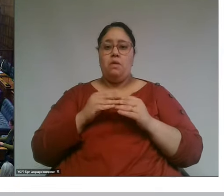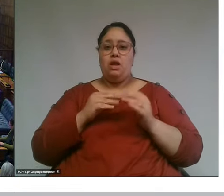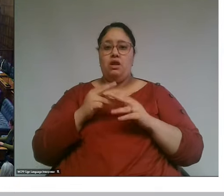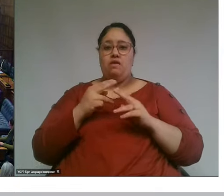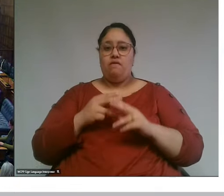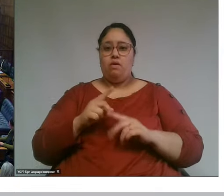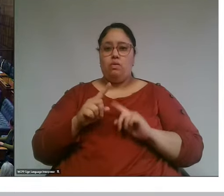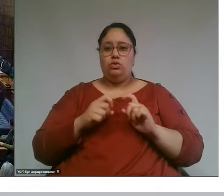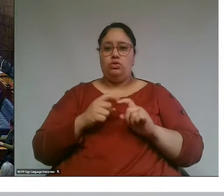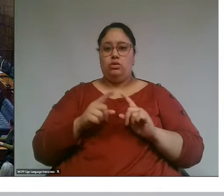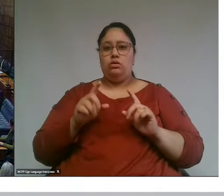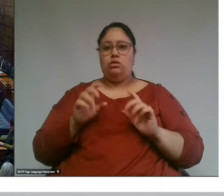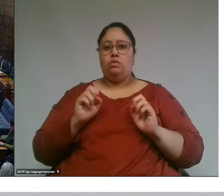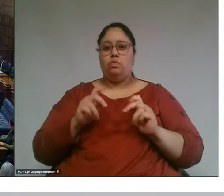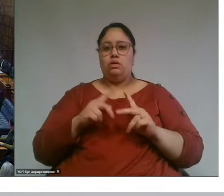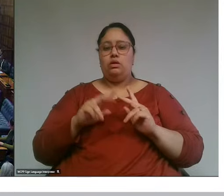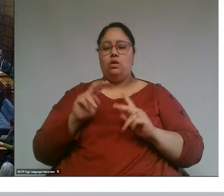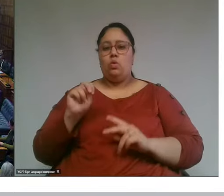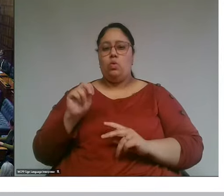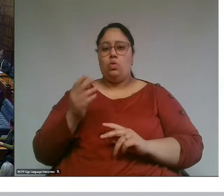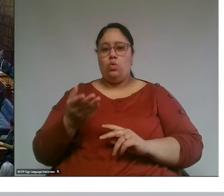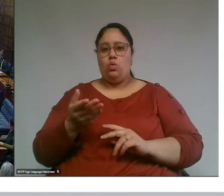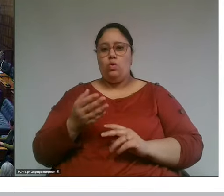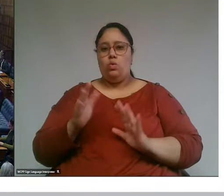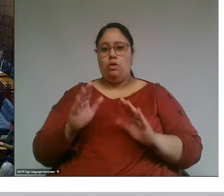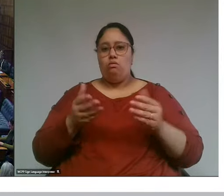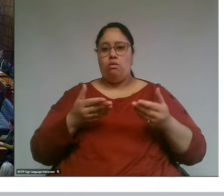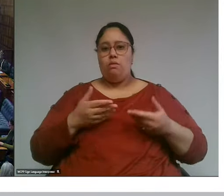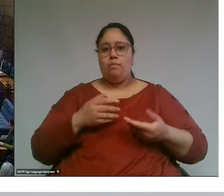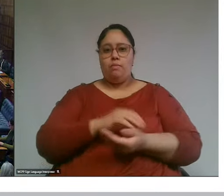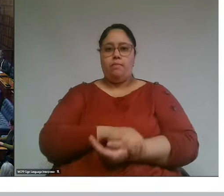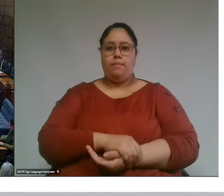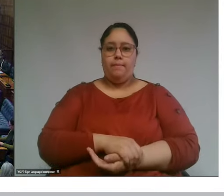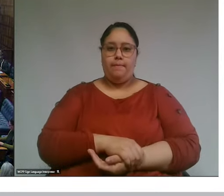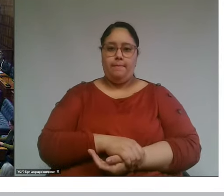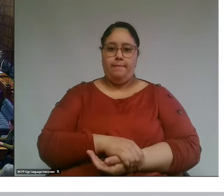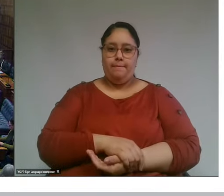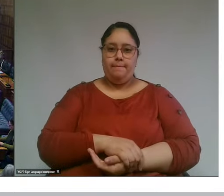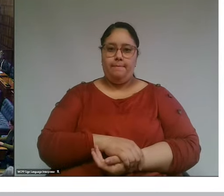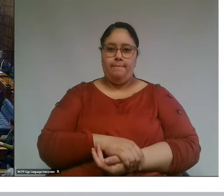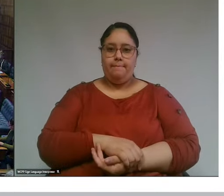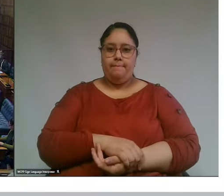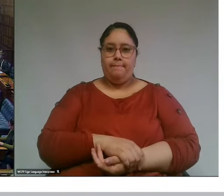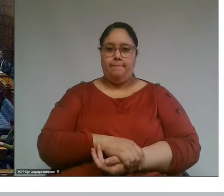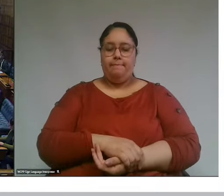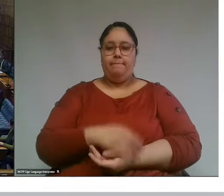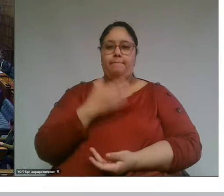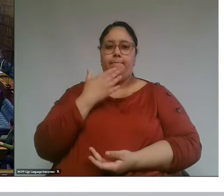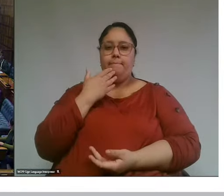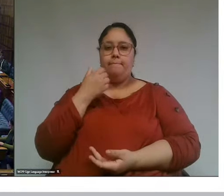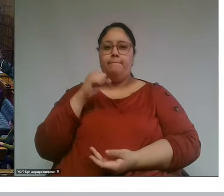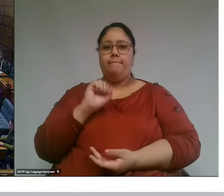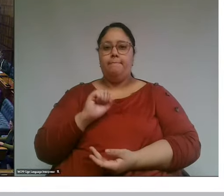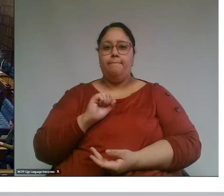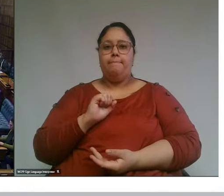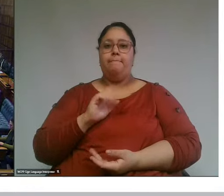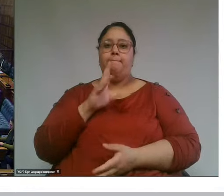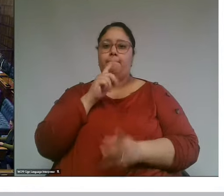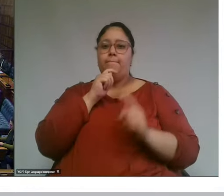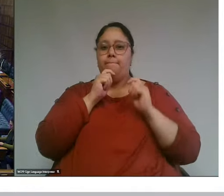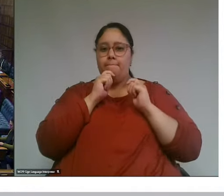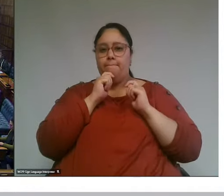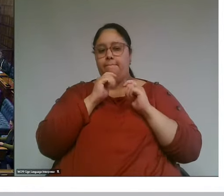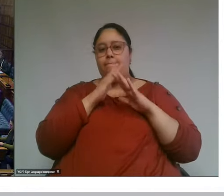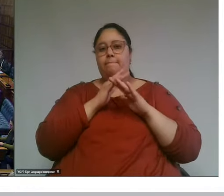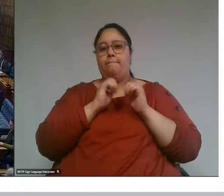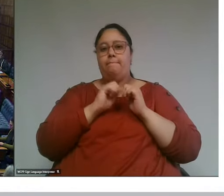for the okay fantastic member and welcome thank you chair person and good morning colleag